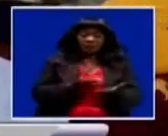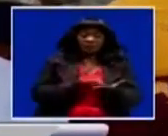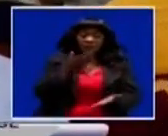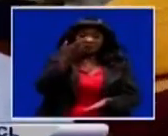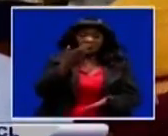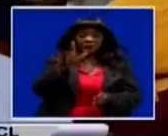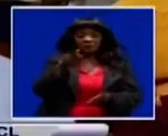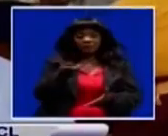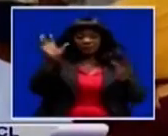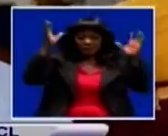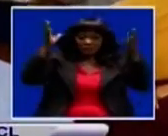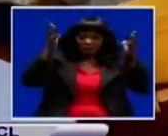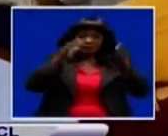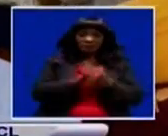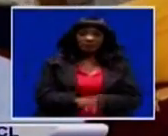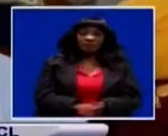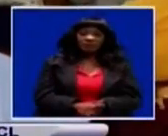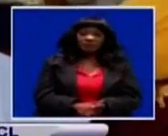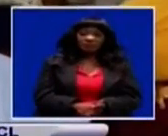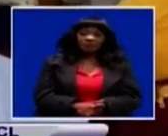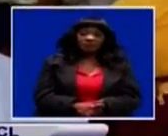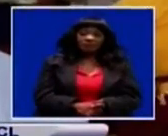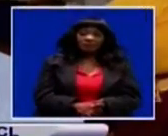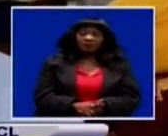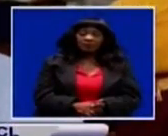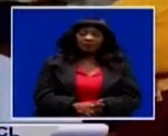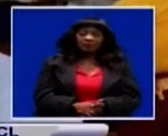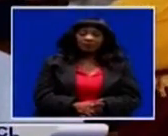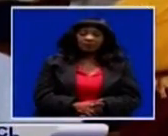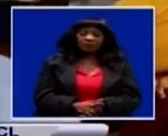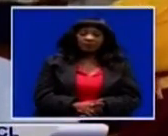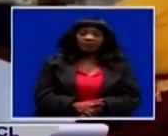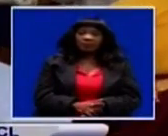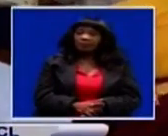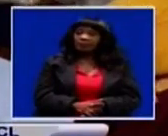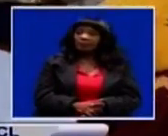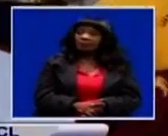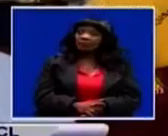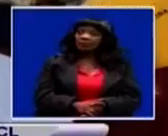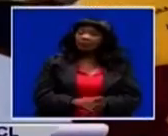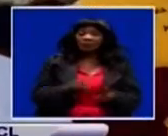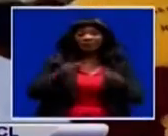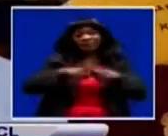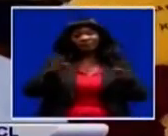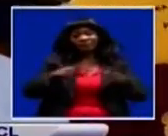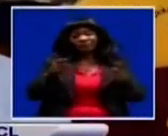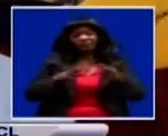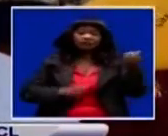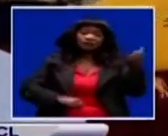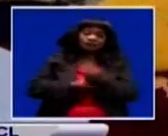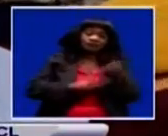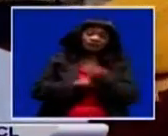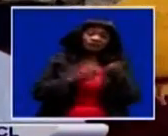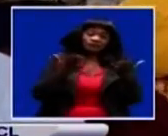for the ceremony. We've had several pledges from both corporate and individual sponsors, and our pledges so